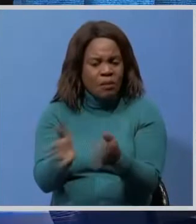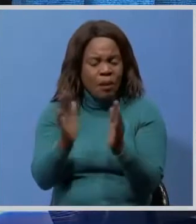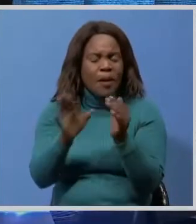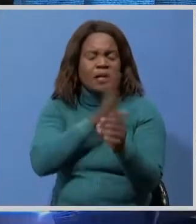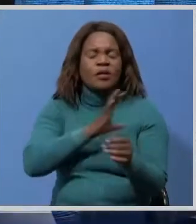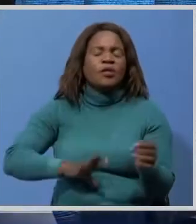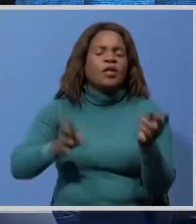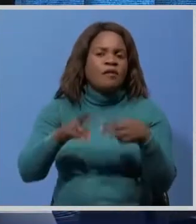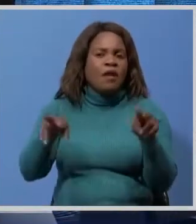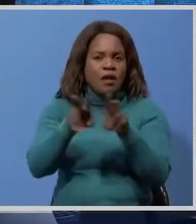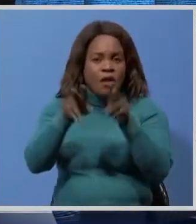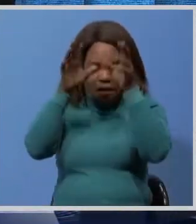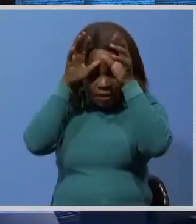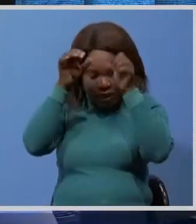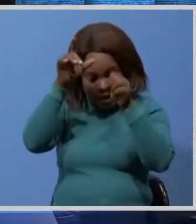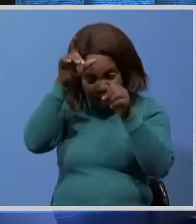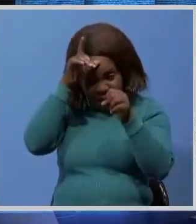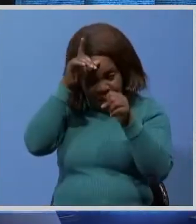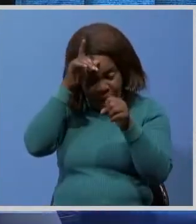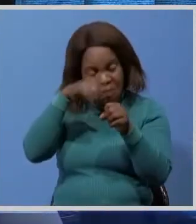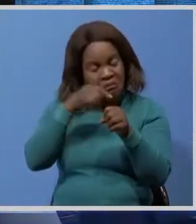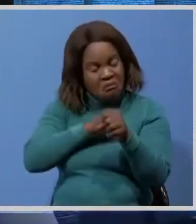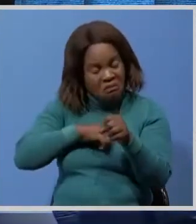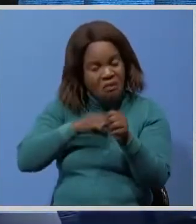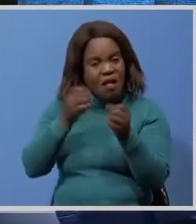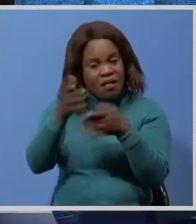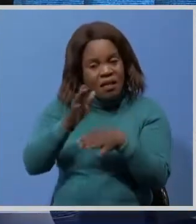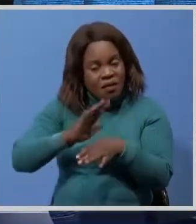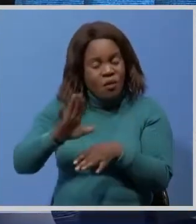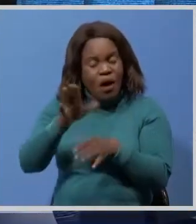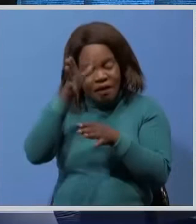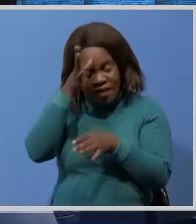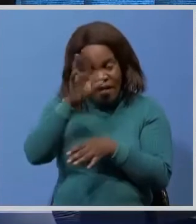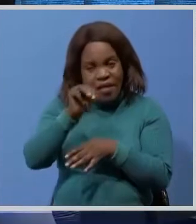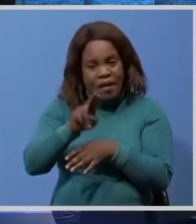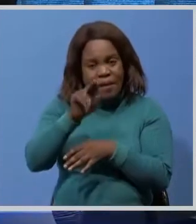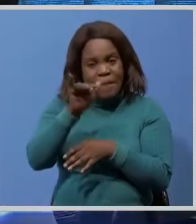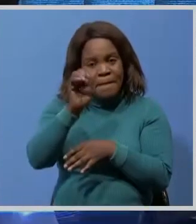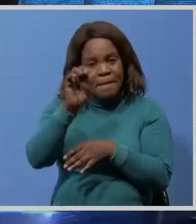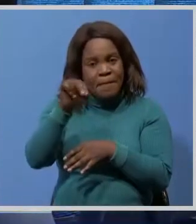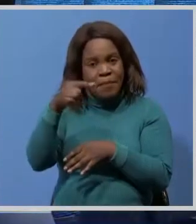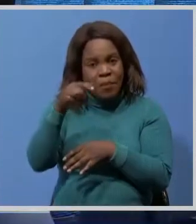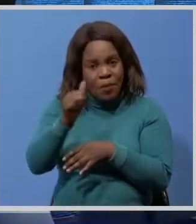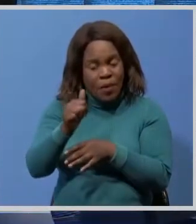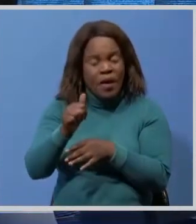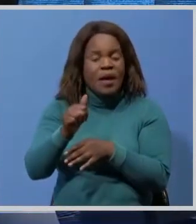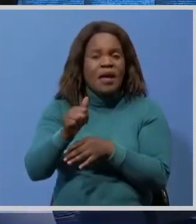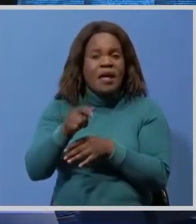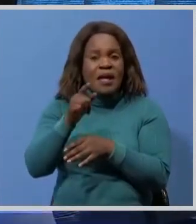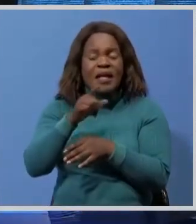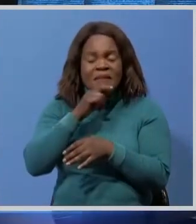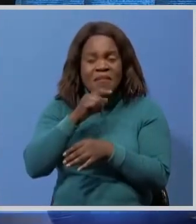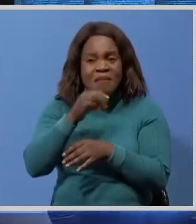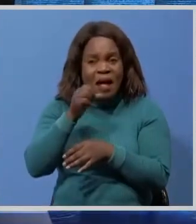also regrets the death of Father Muyenga of the Capuchin Franciscan Order of Zambia, who was a man of